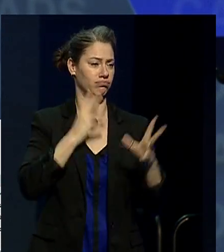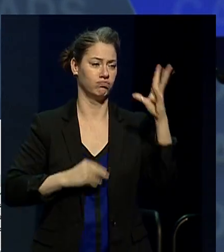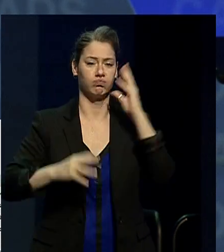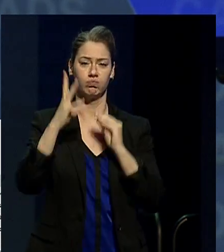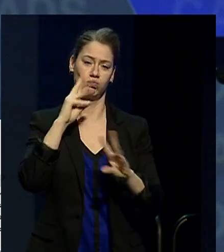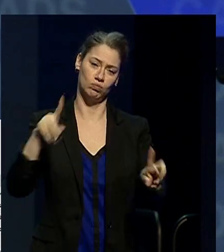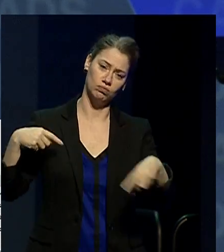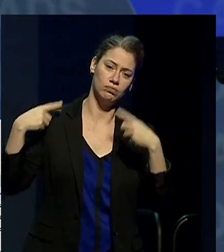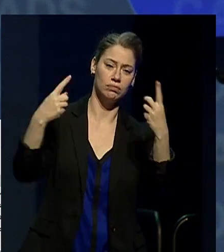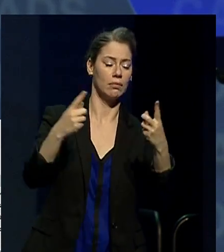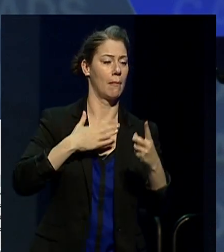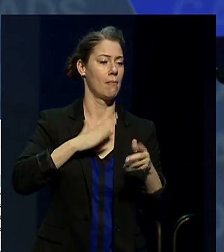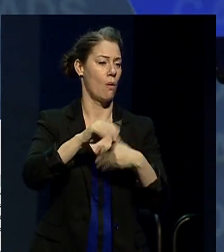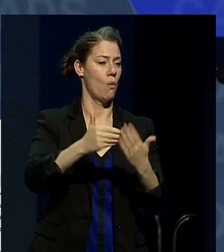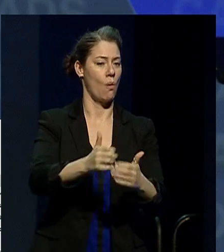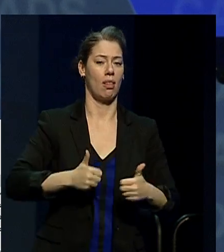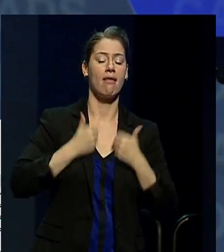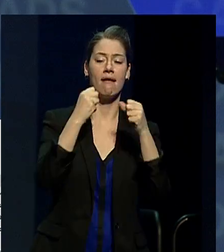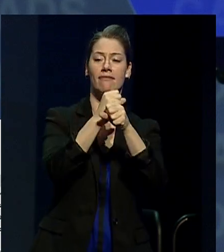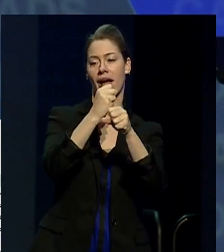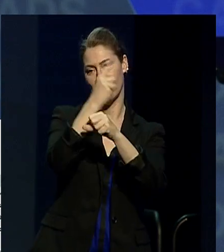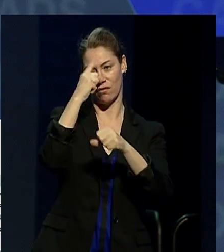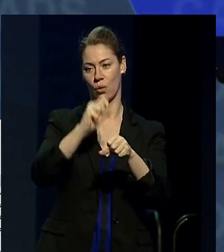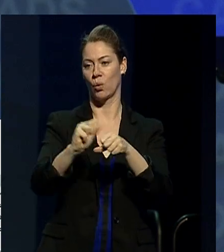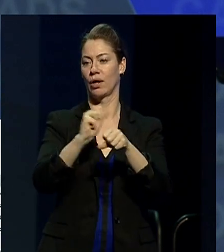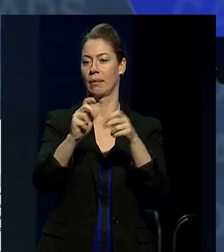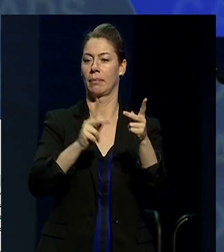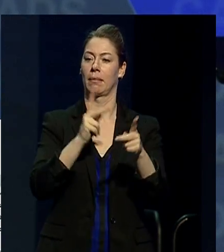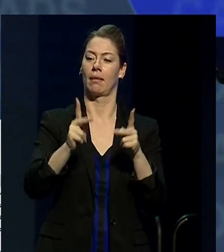life, fighting for working people and fighting for